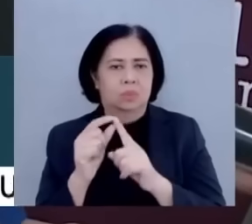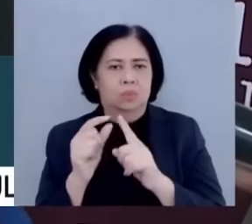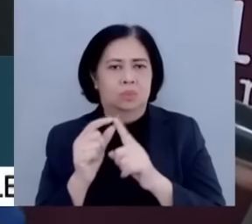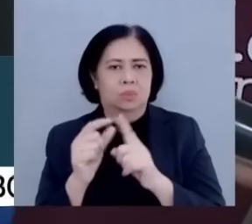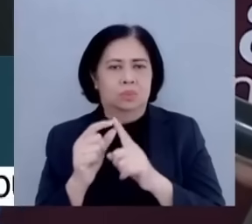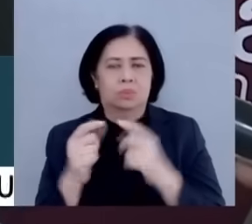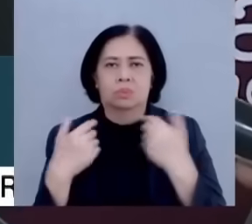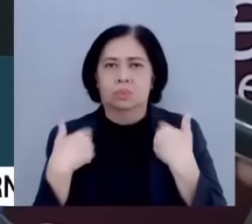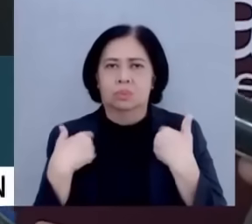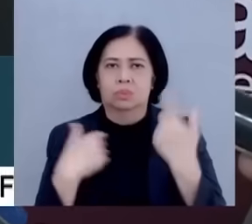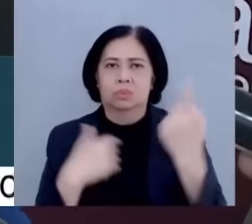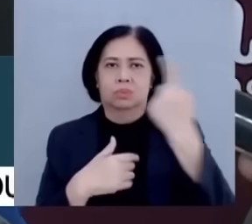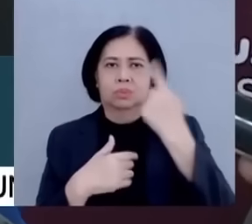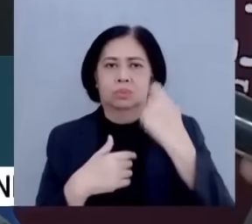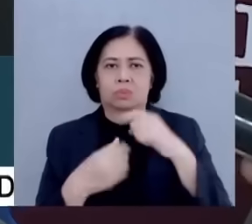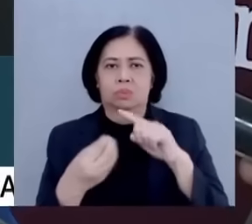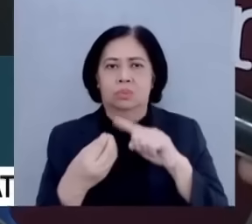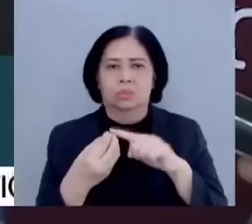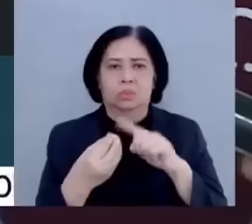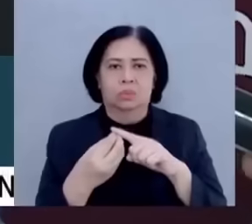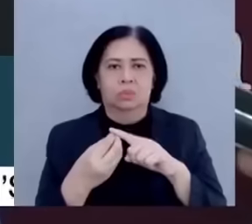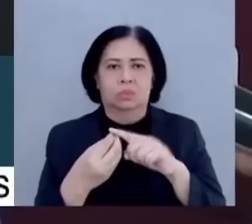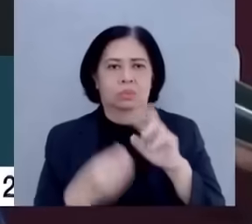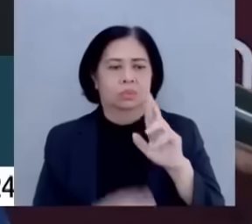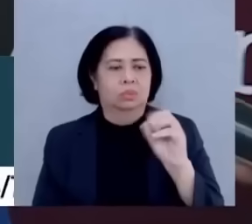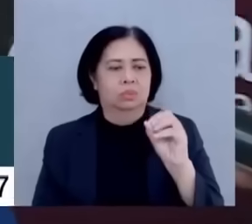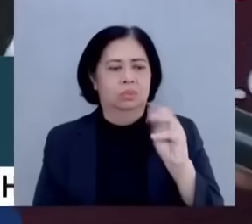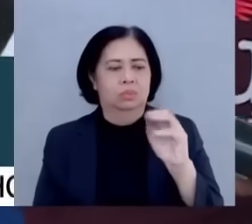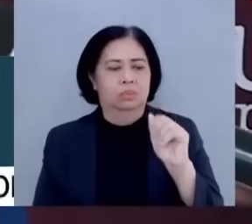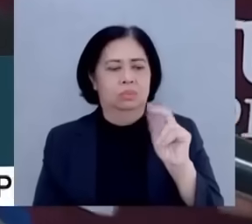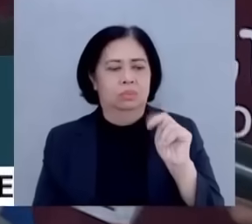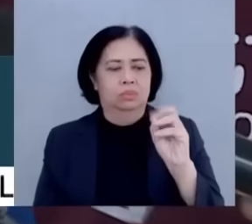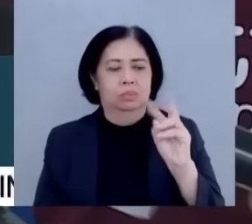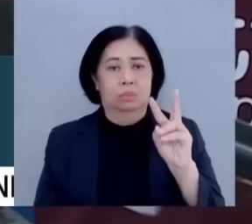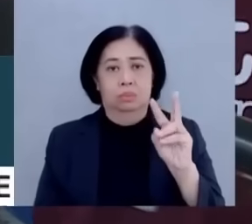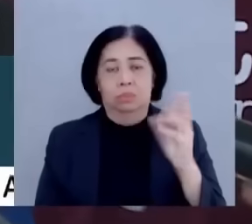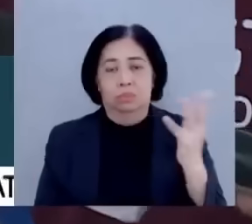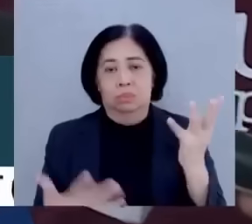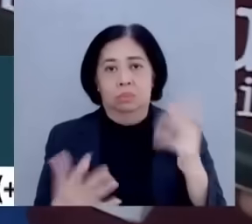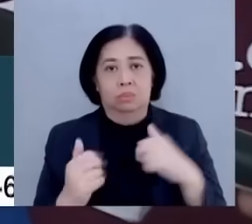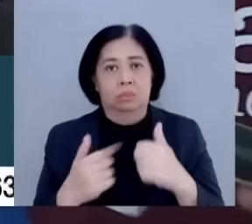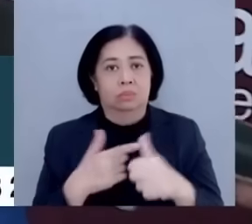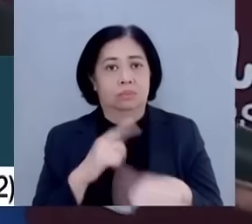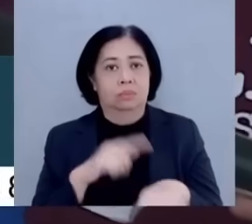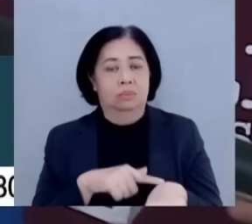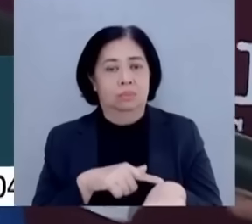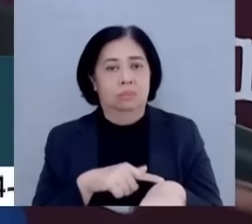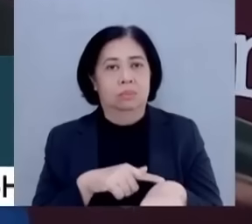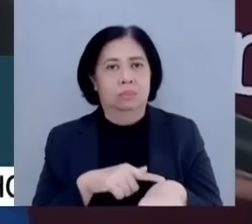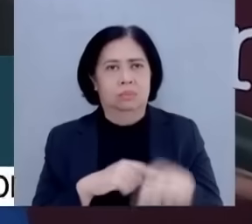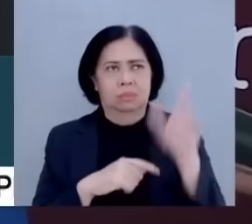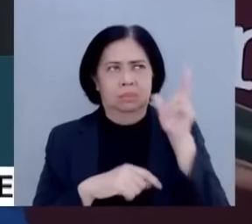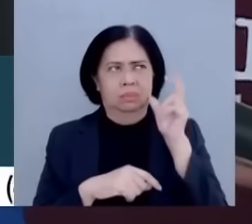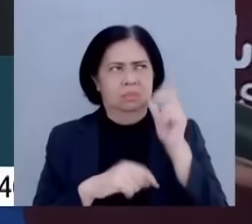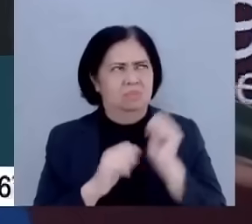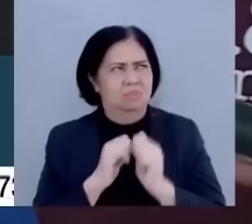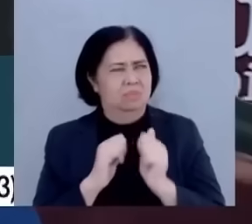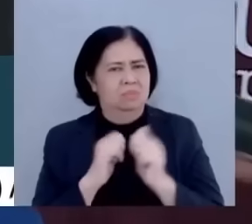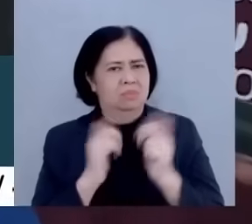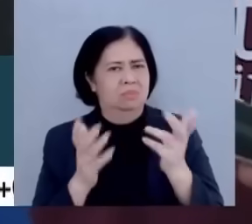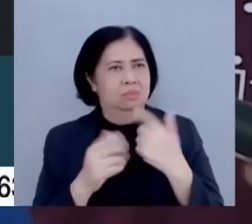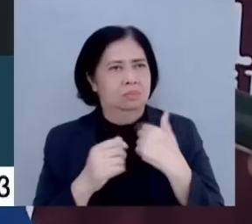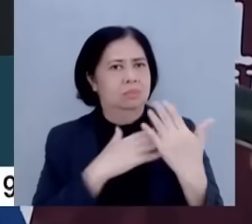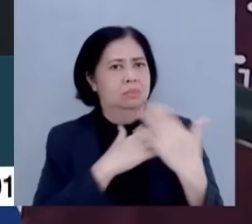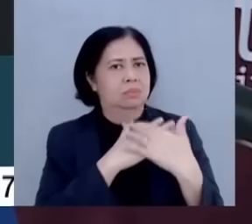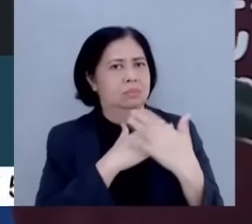a question about Romanov, and I said, well, this is the first time that I've heard of that, but I've been warned by